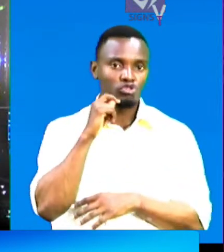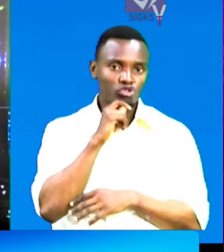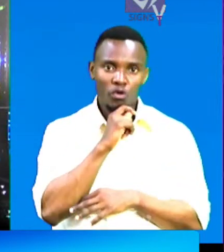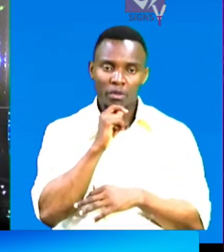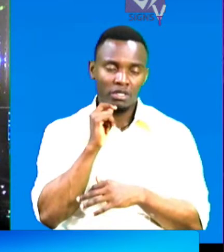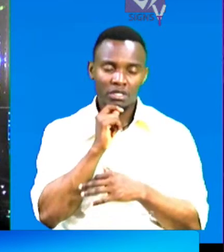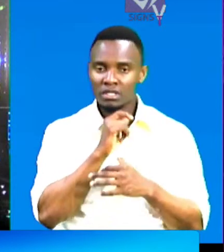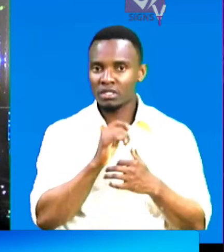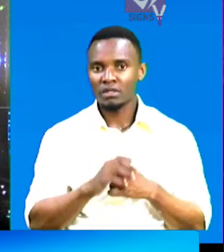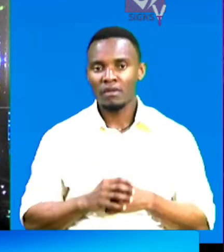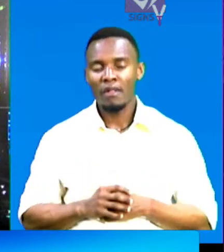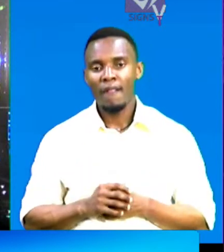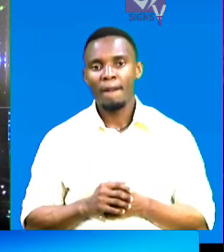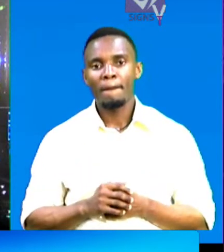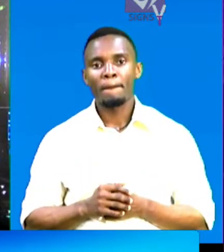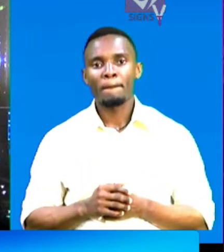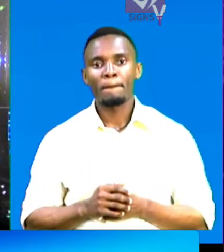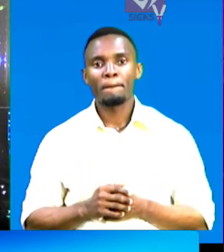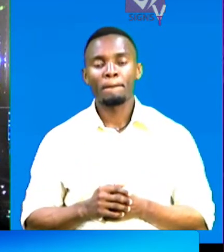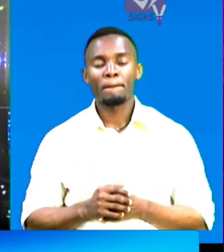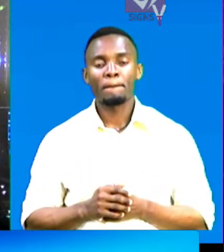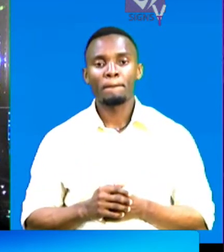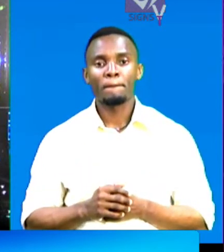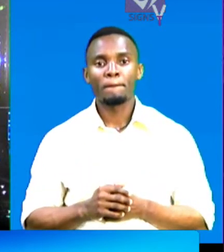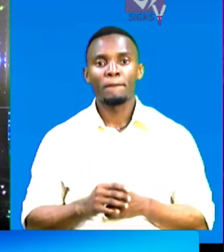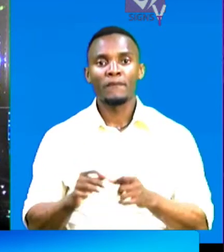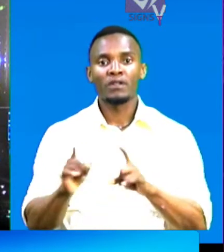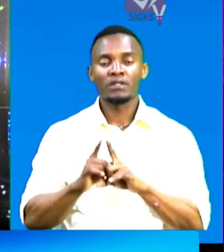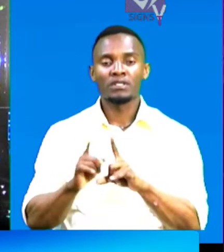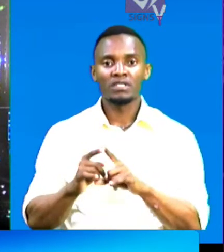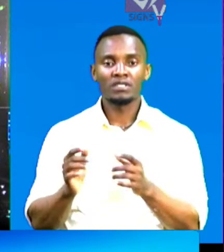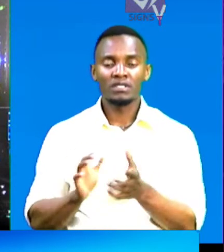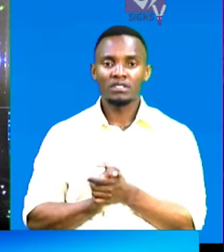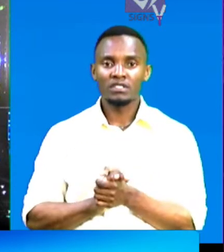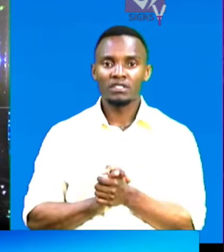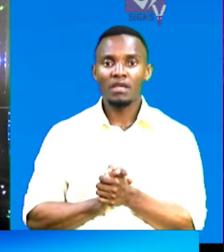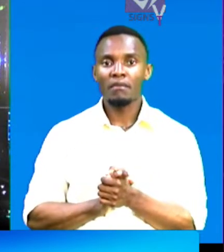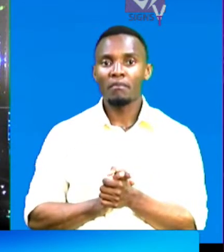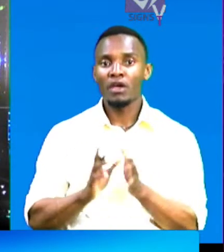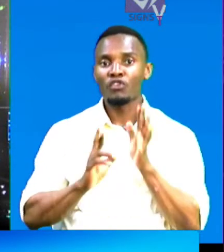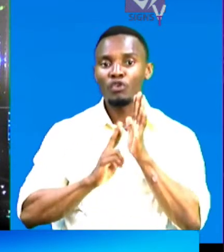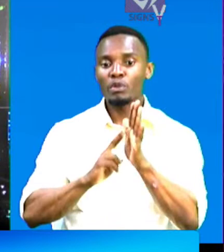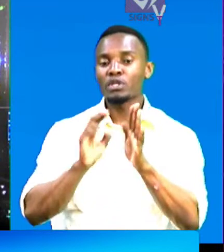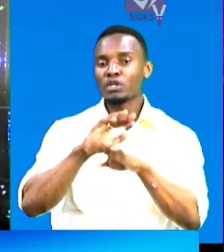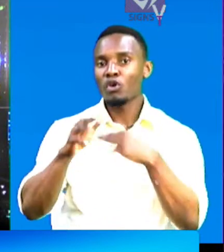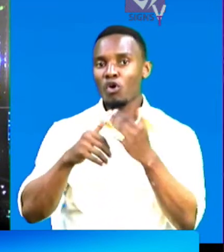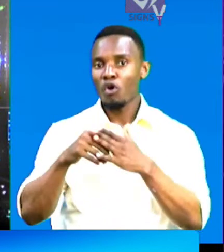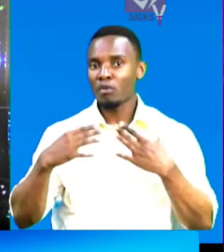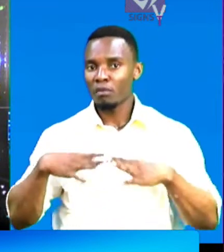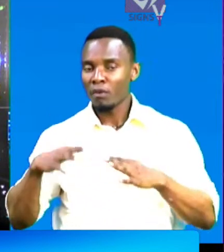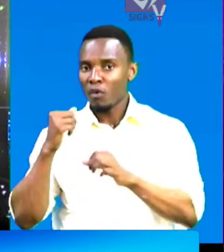been Tobias Omondi. On behalf of all that made this broadcast a success,